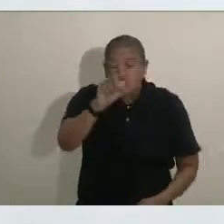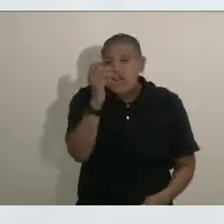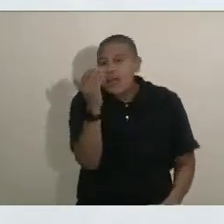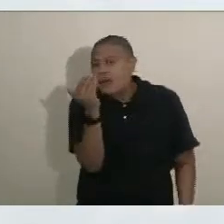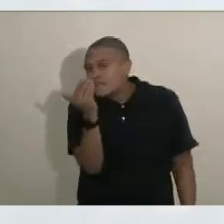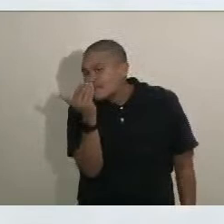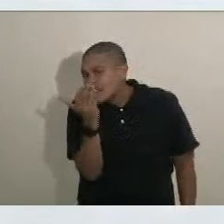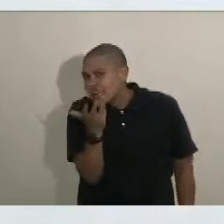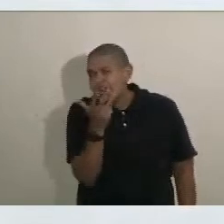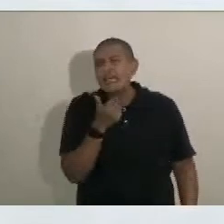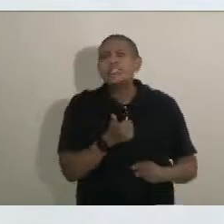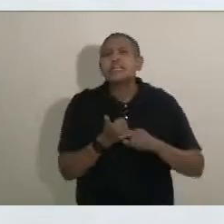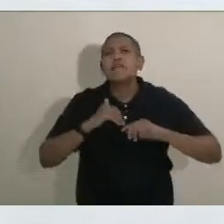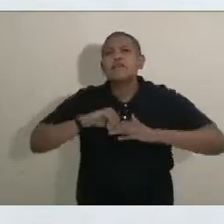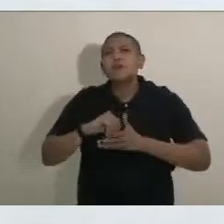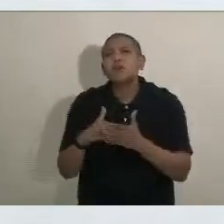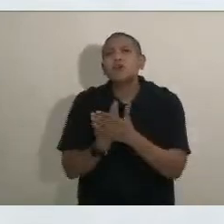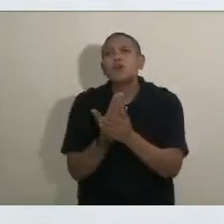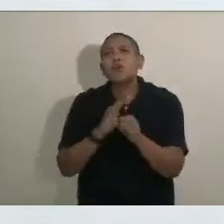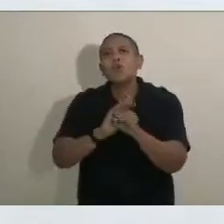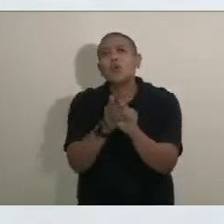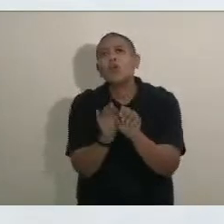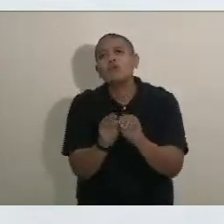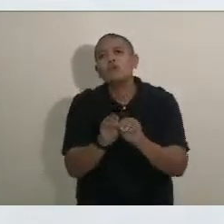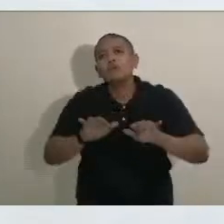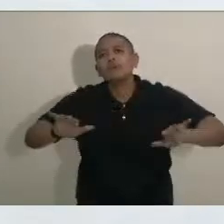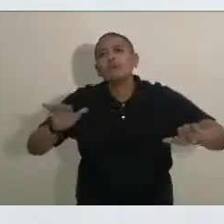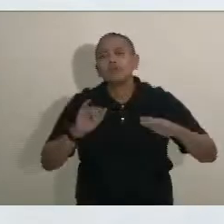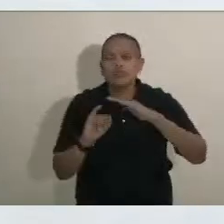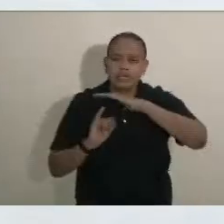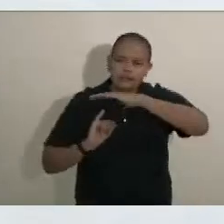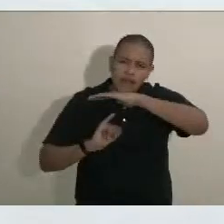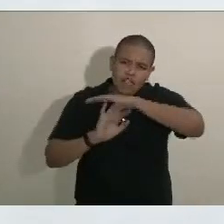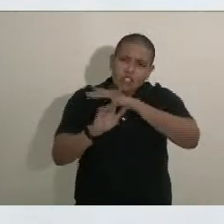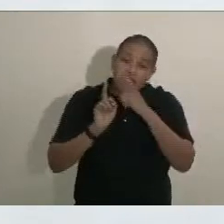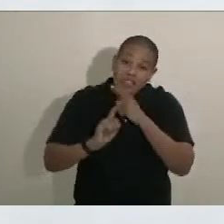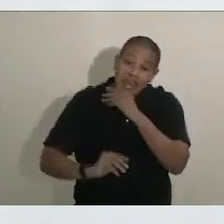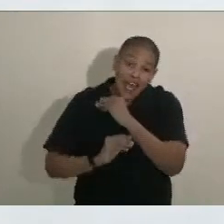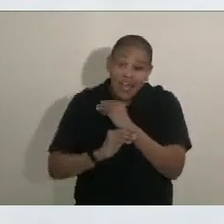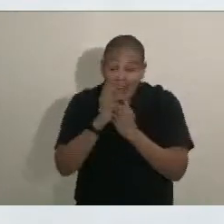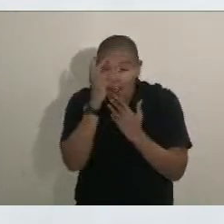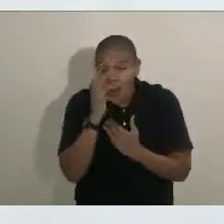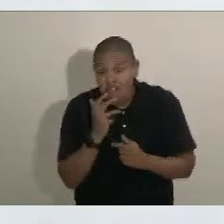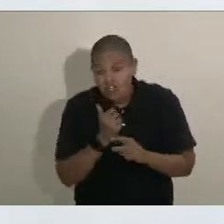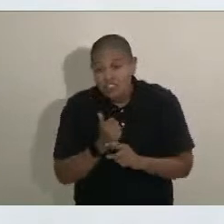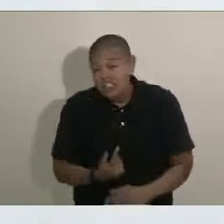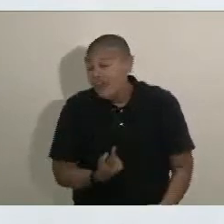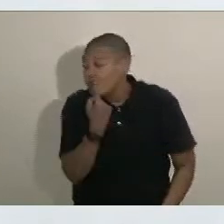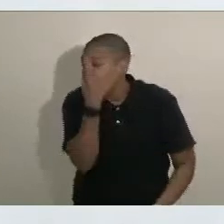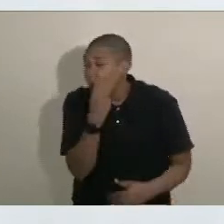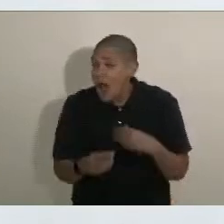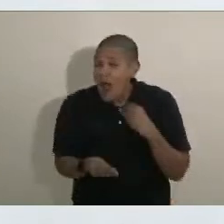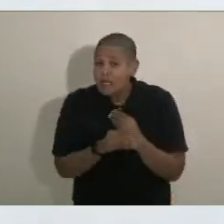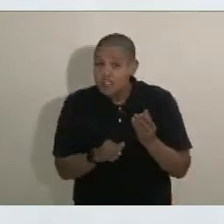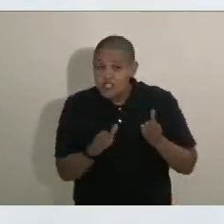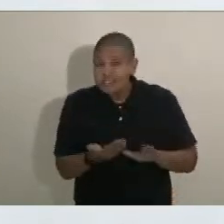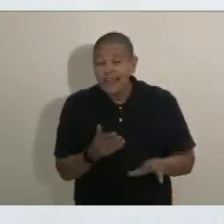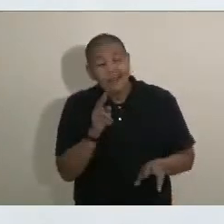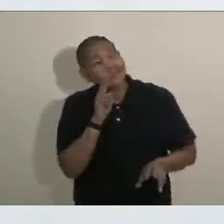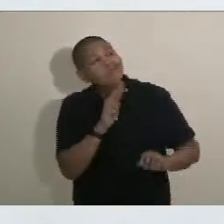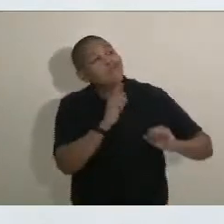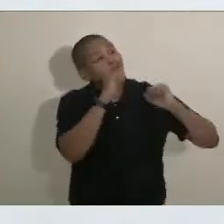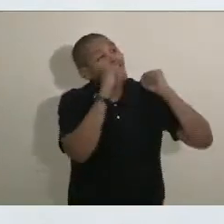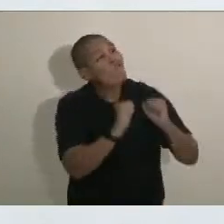115 new COVID-19 infections, and unfortunately, one additional death was